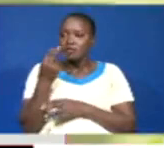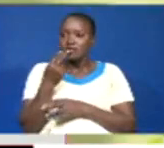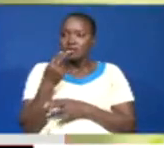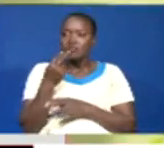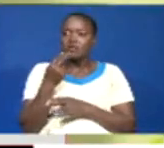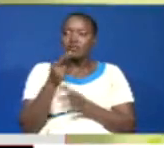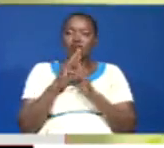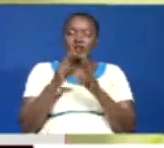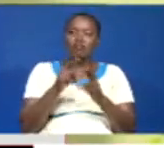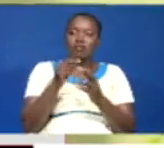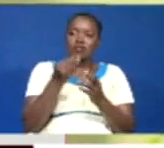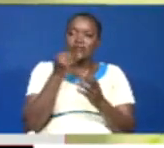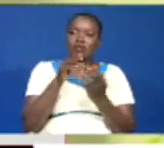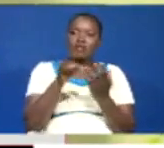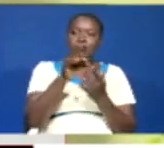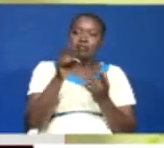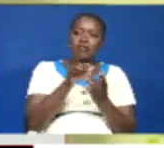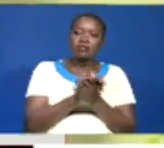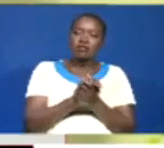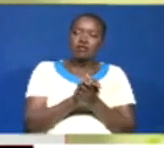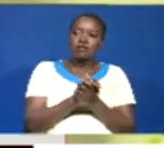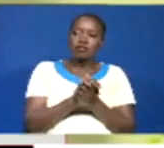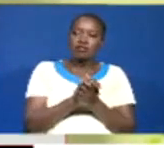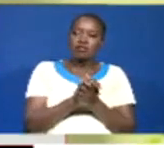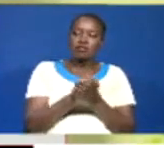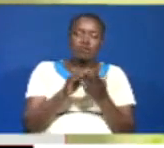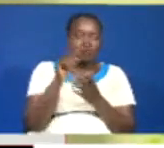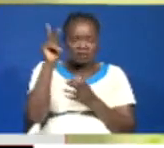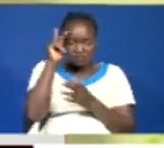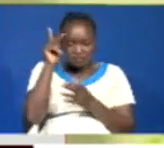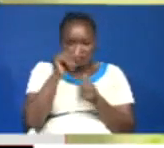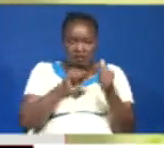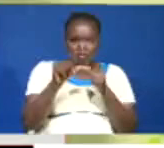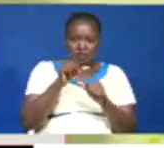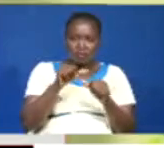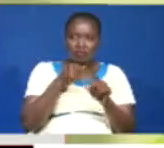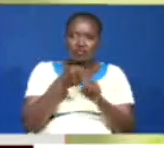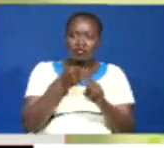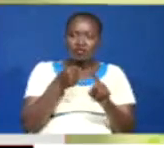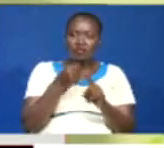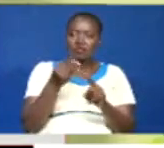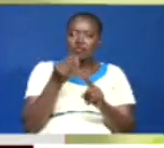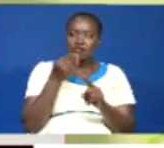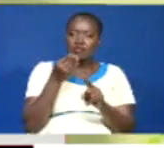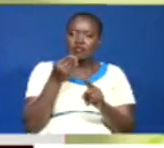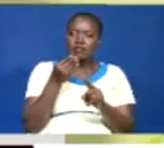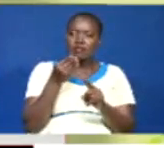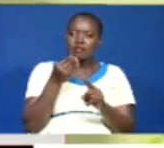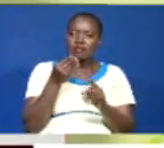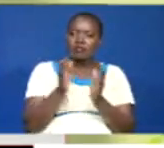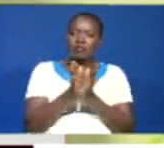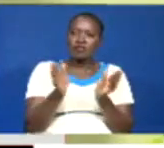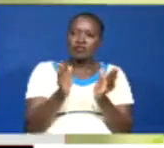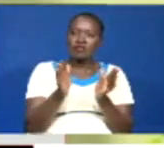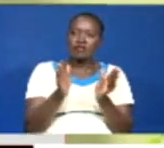choices. Kenya, there is more knowledge about the impact that food in general